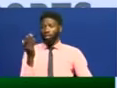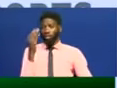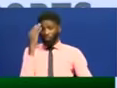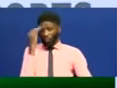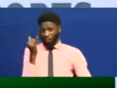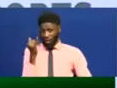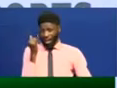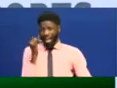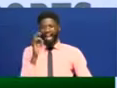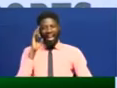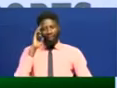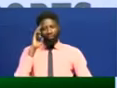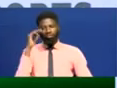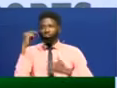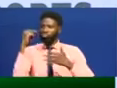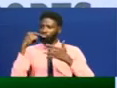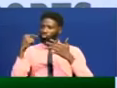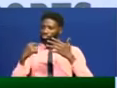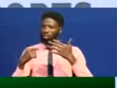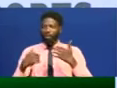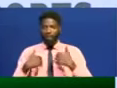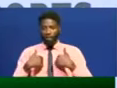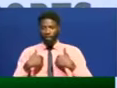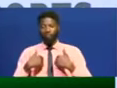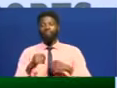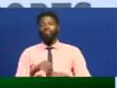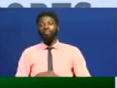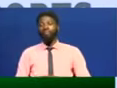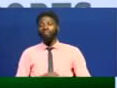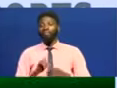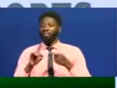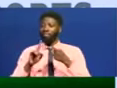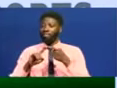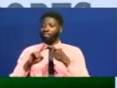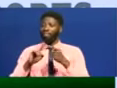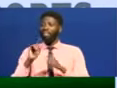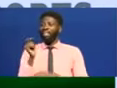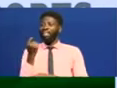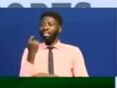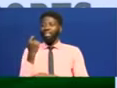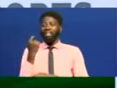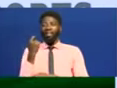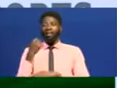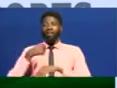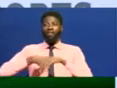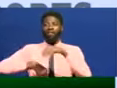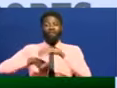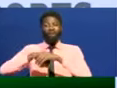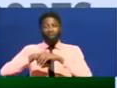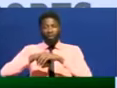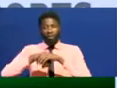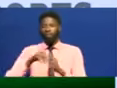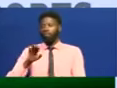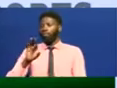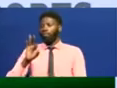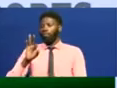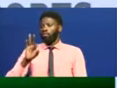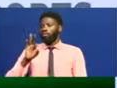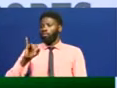one, Kenyan football was suspended from all international competitions by the world governing body,